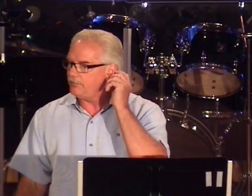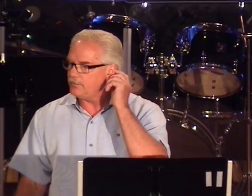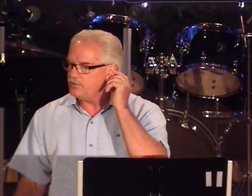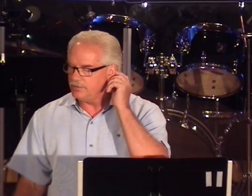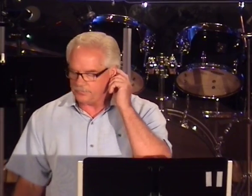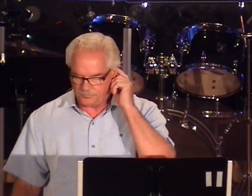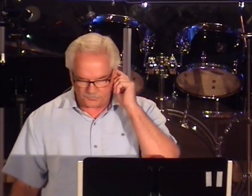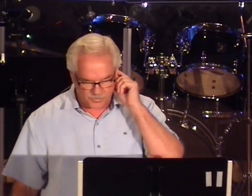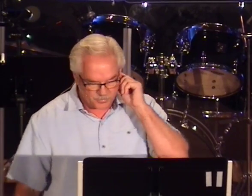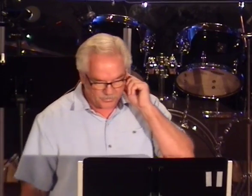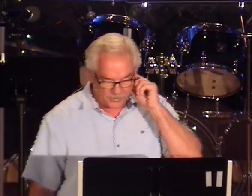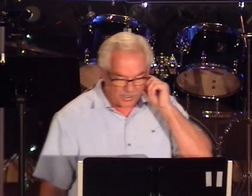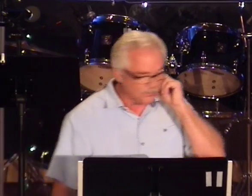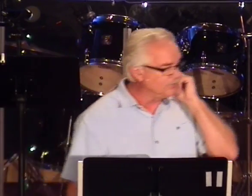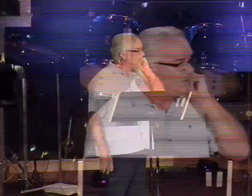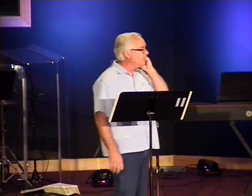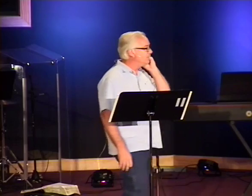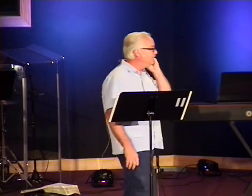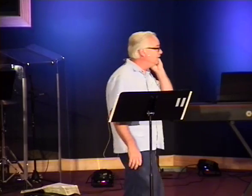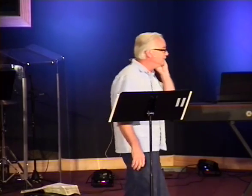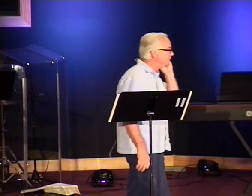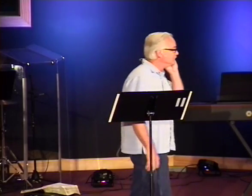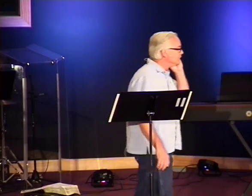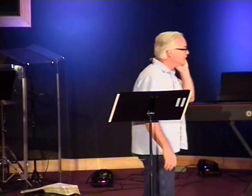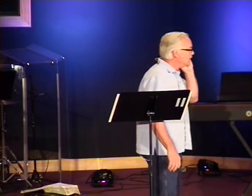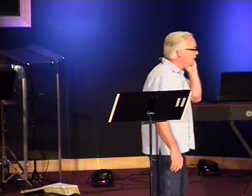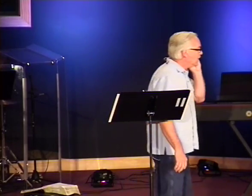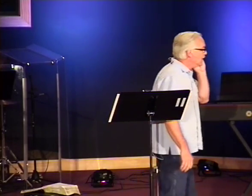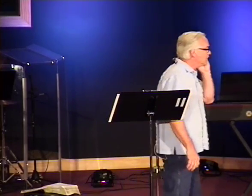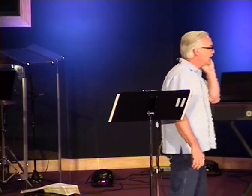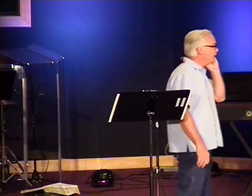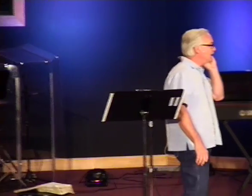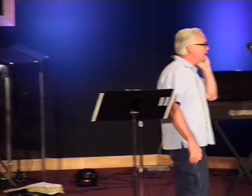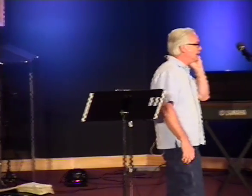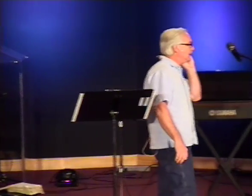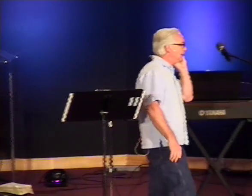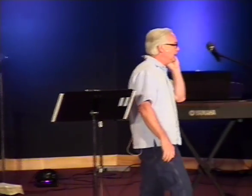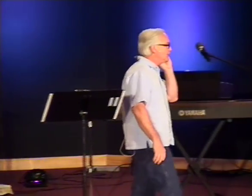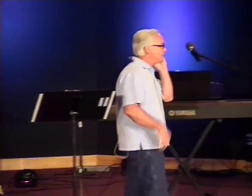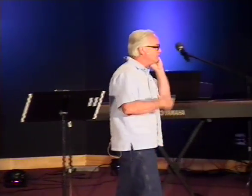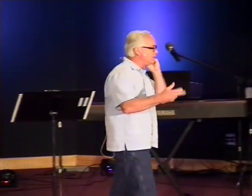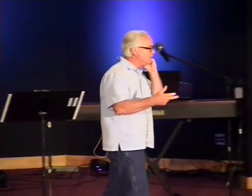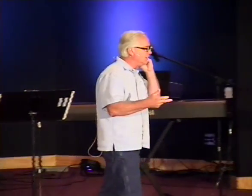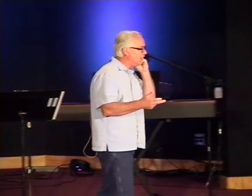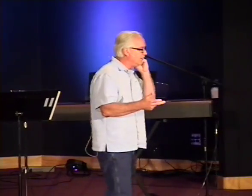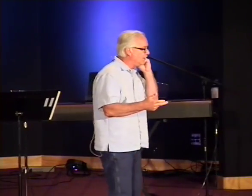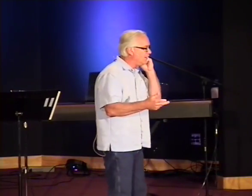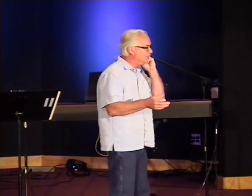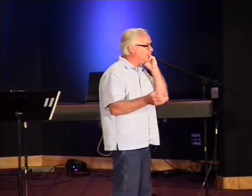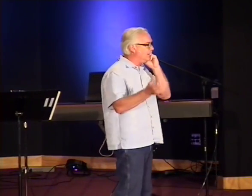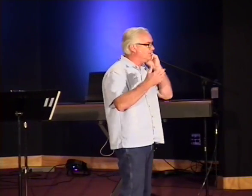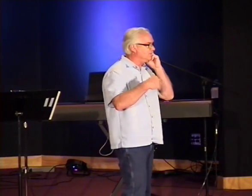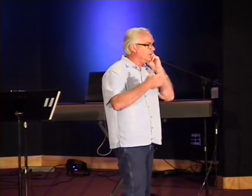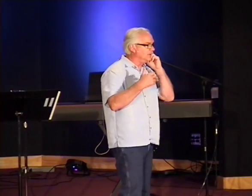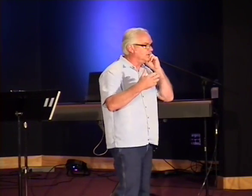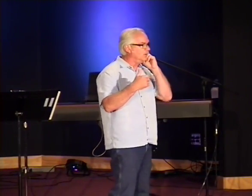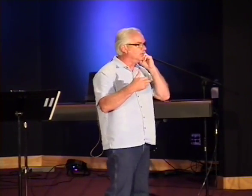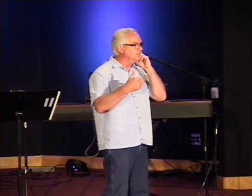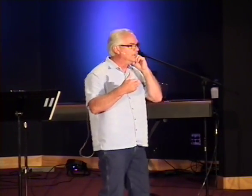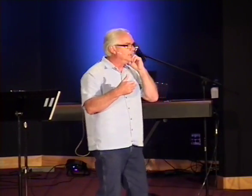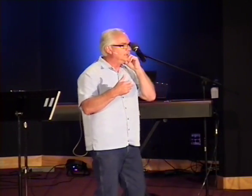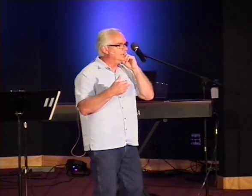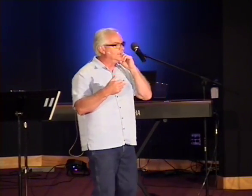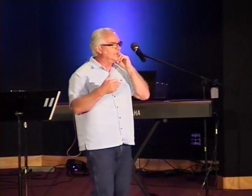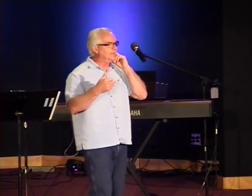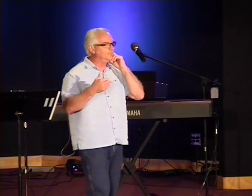college, my freshman year of college really wasn't good. As a matter of fact, as the semester ended, I had some kind of